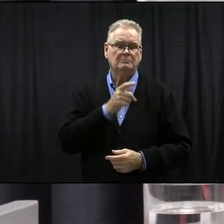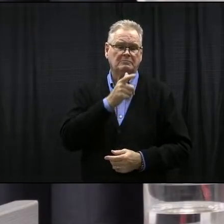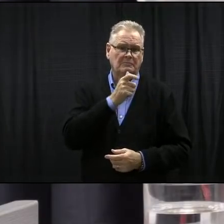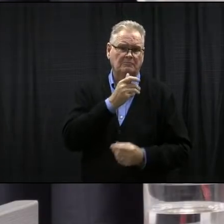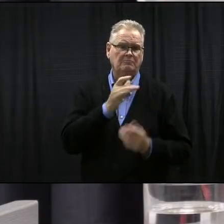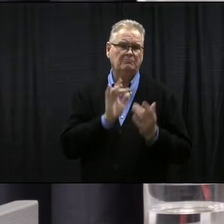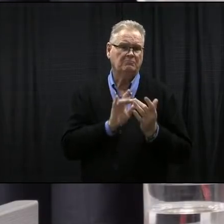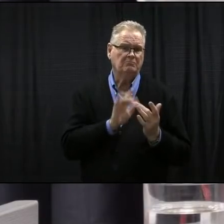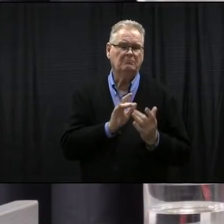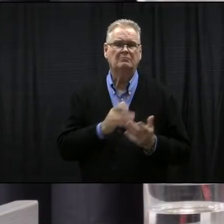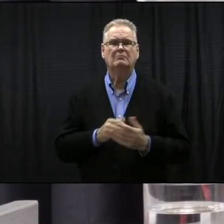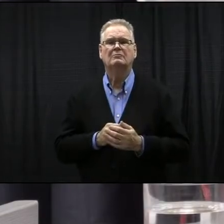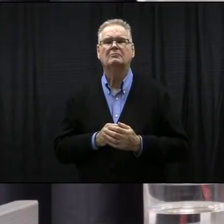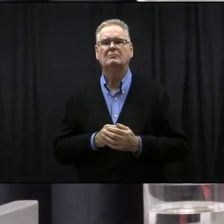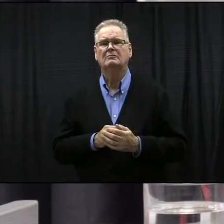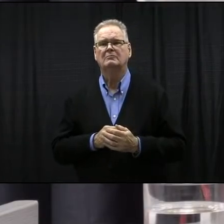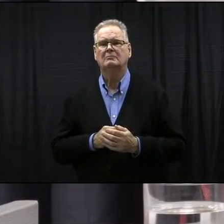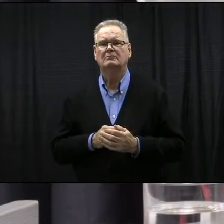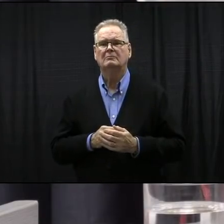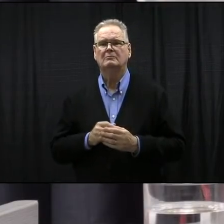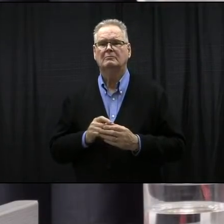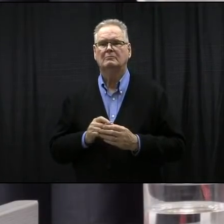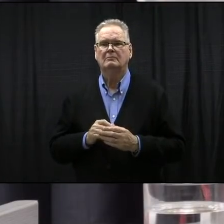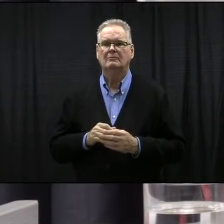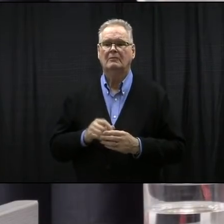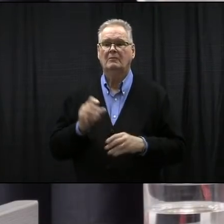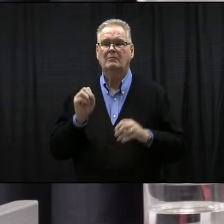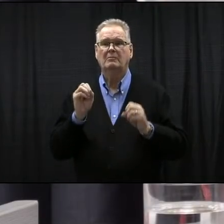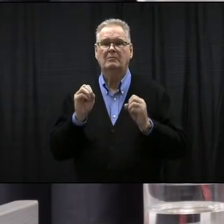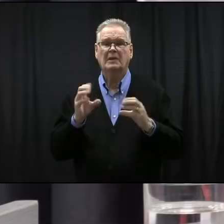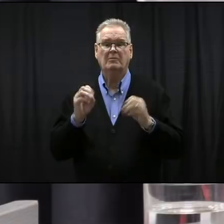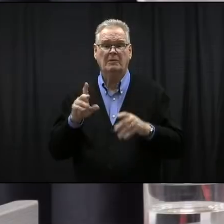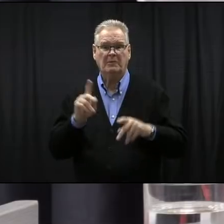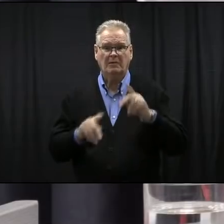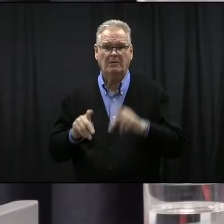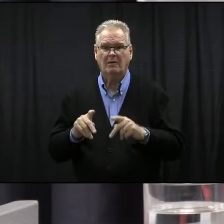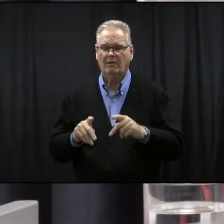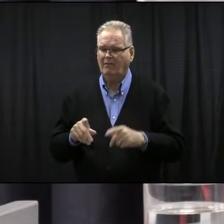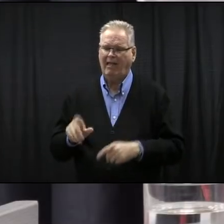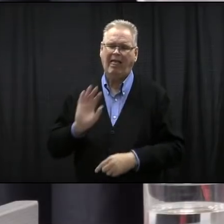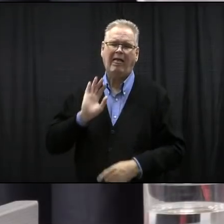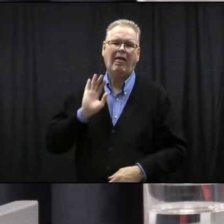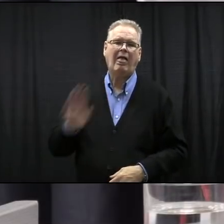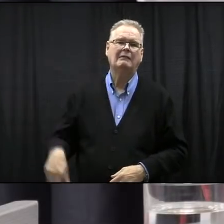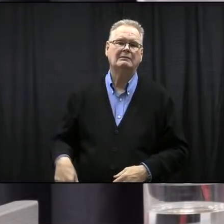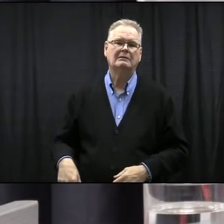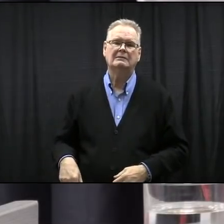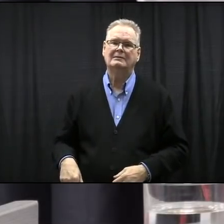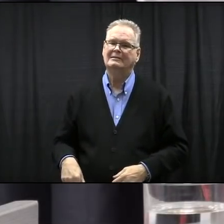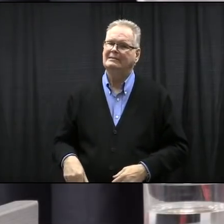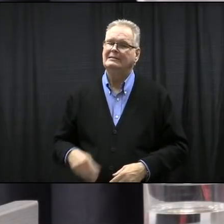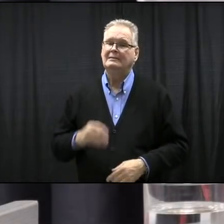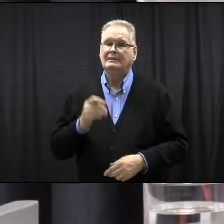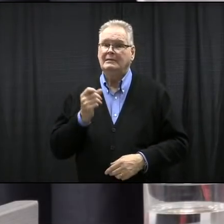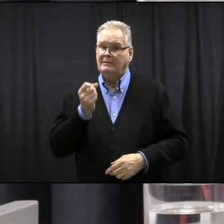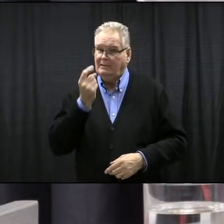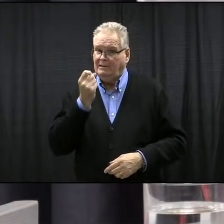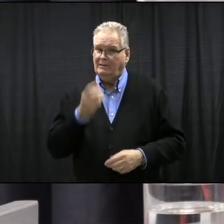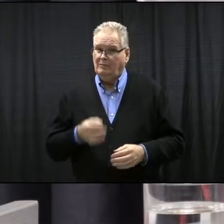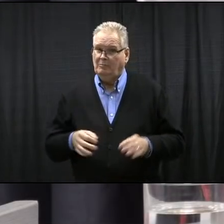not to adopt the use of this. It would make our contact tracers' life, public health nurse's life so much